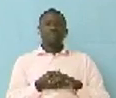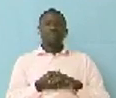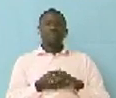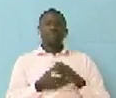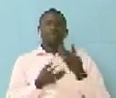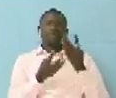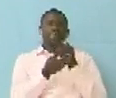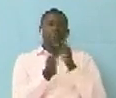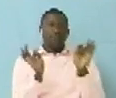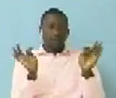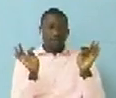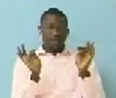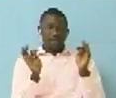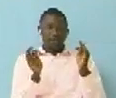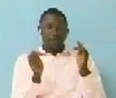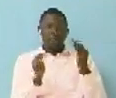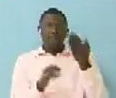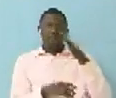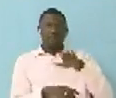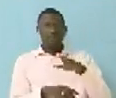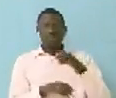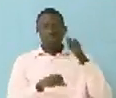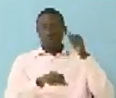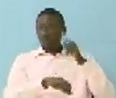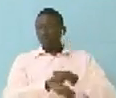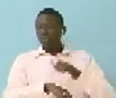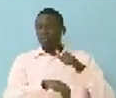free from torture.